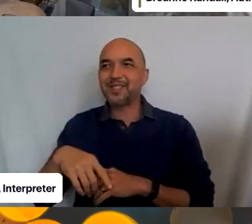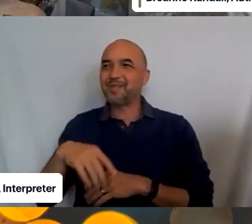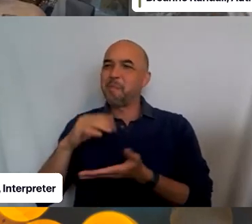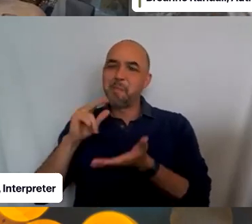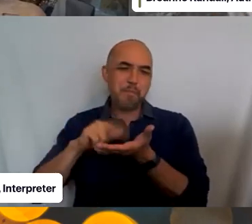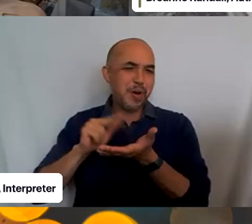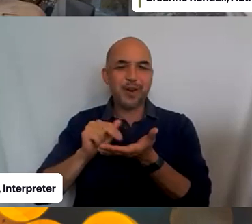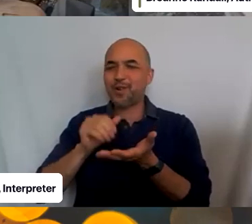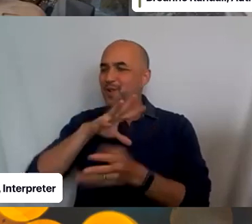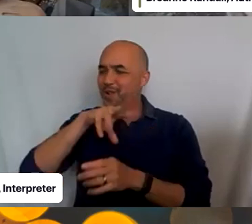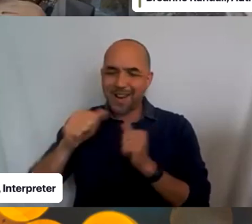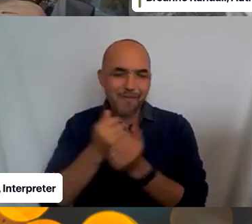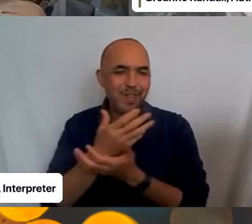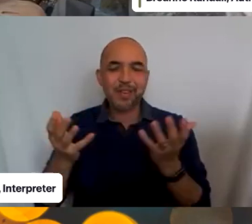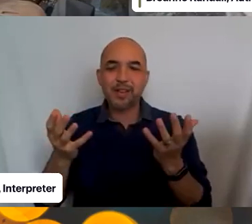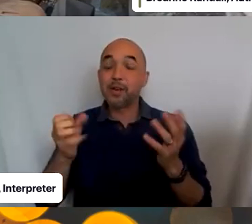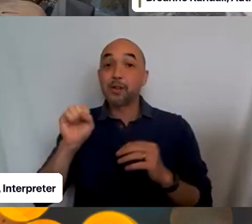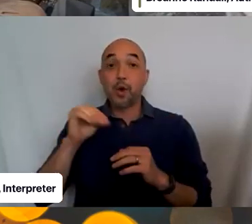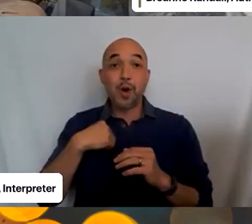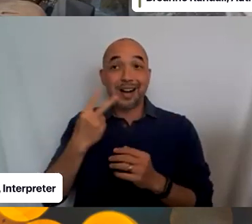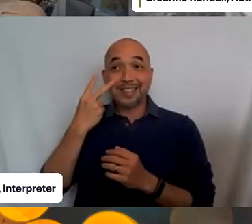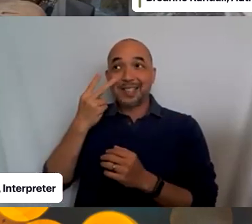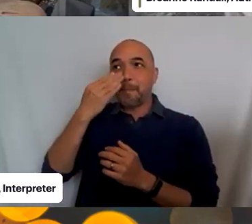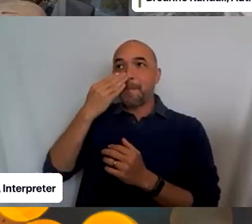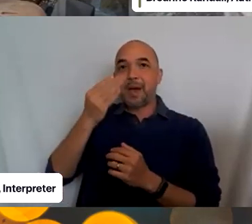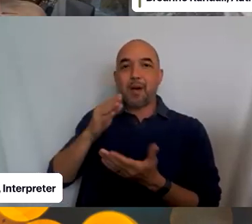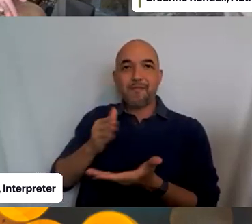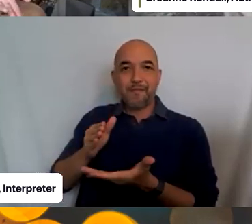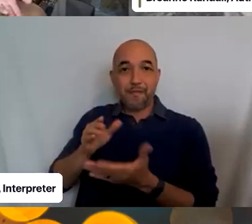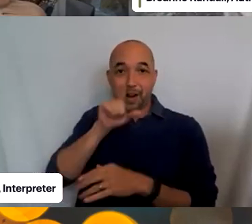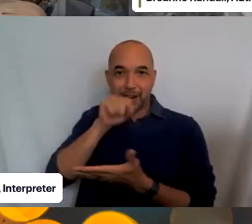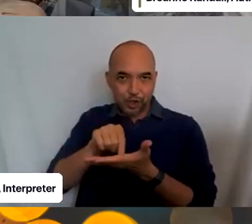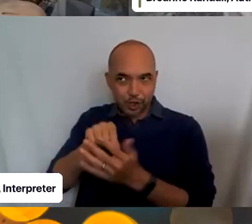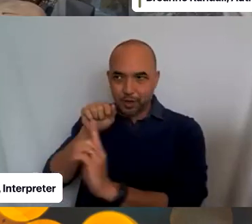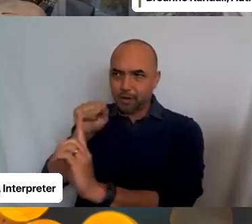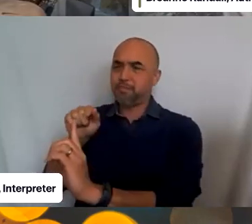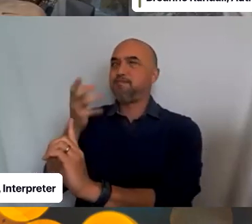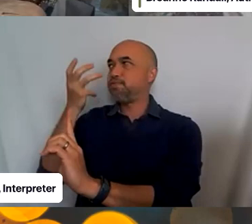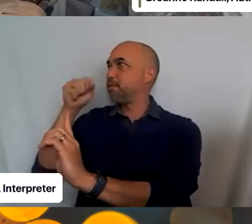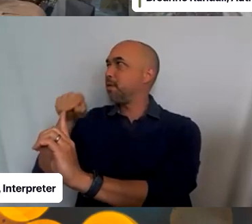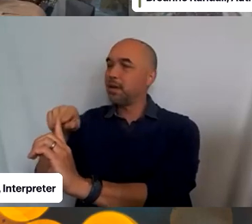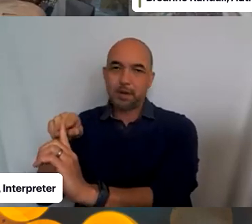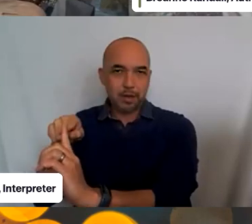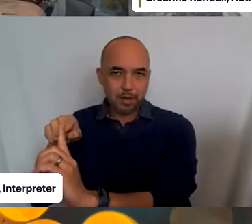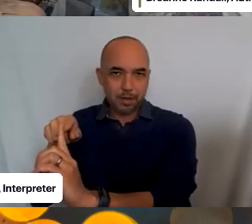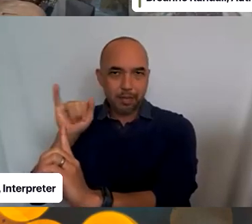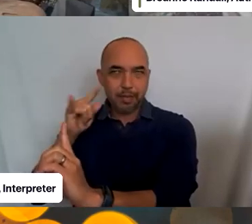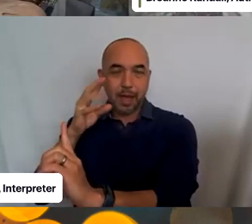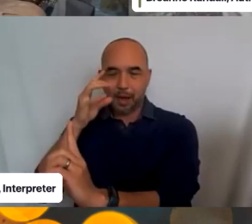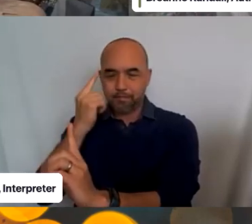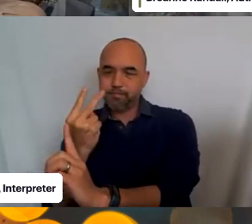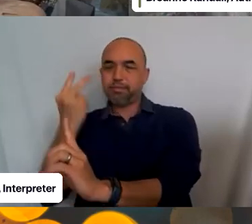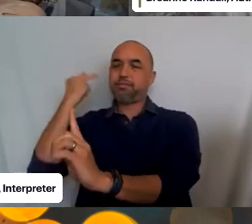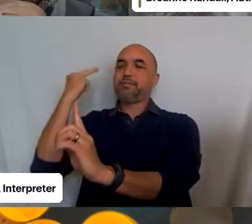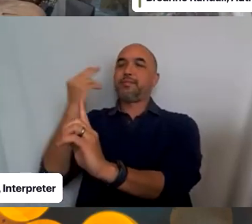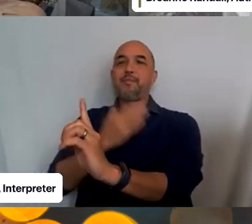emotional response. It's so wild that you say that, because I was born in the Bay Area. You referenced Mount Diablo. And I actually lived in Diablo growing up.